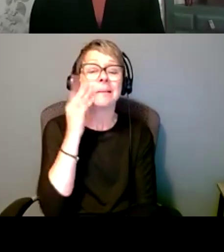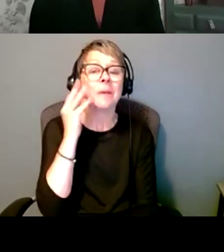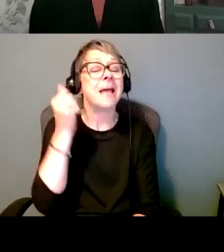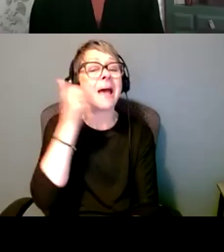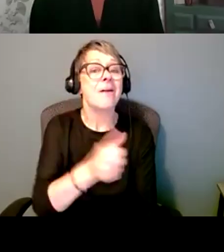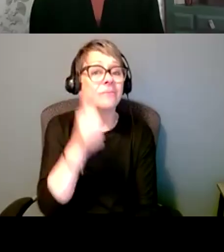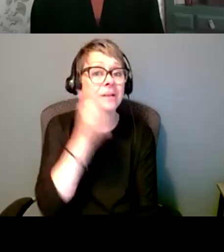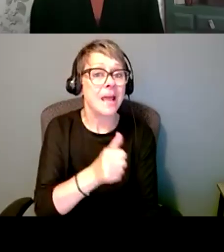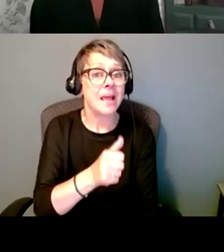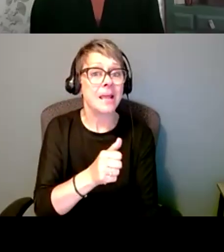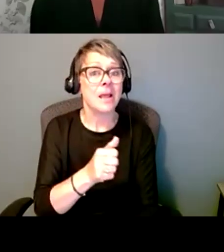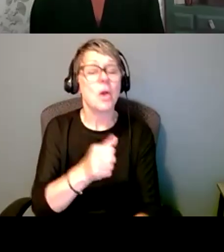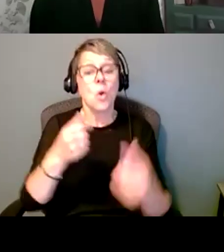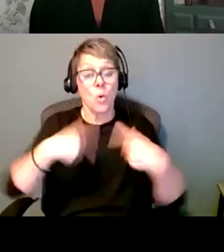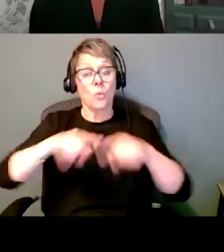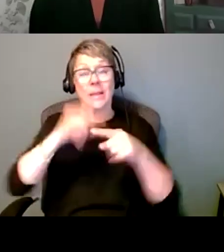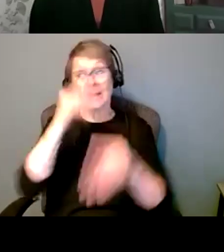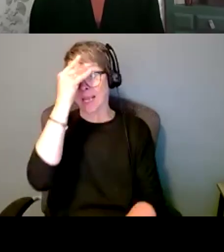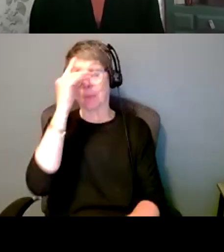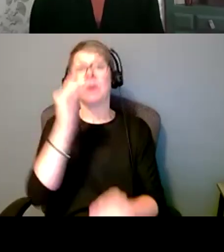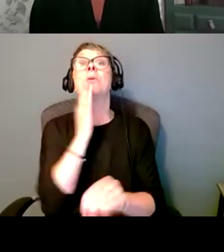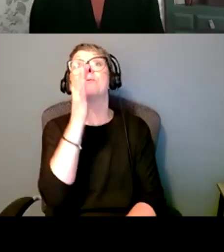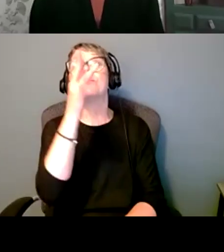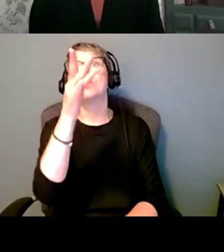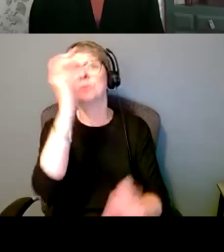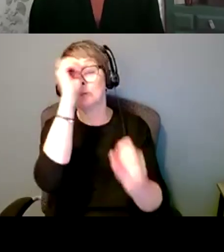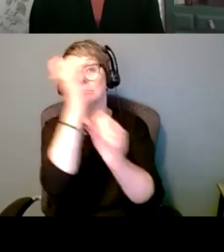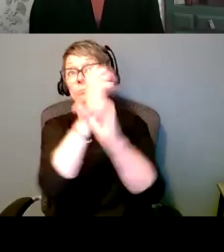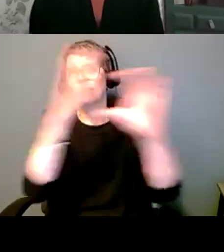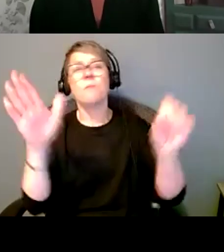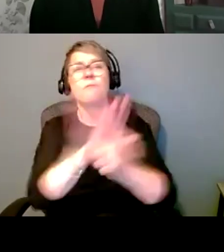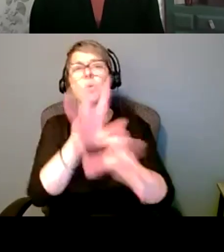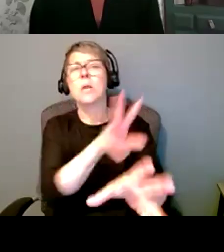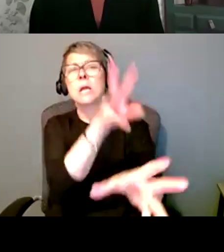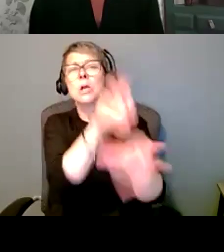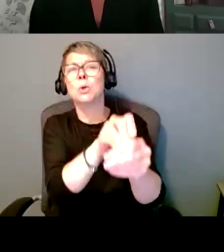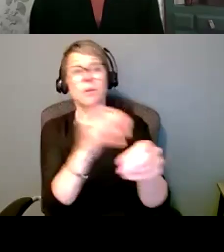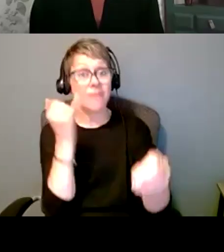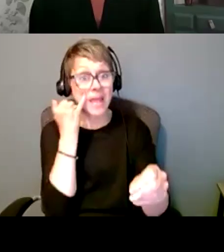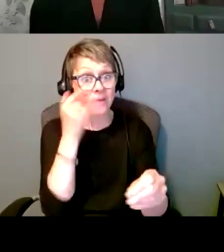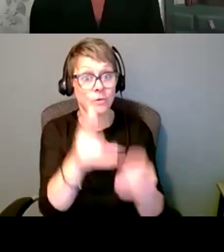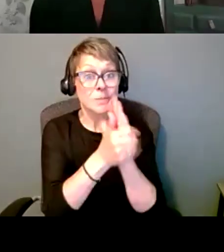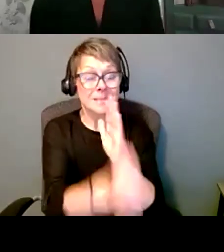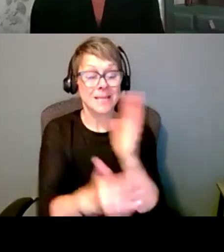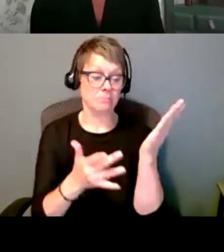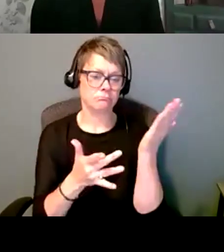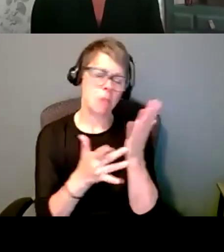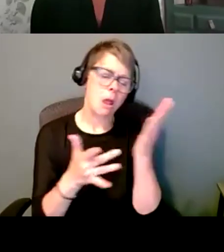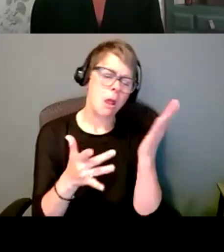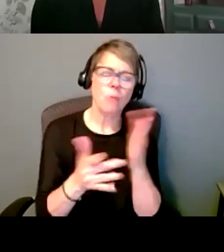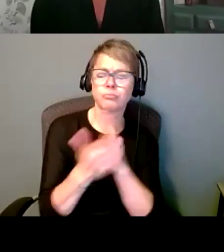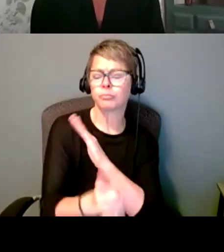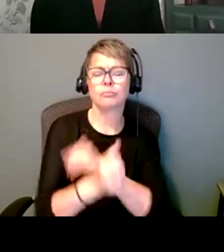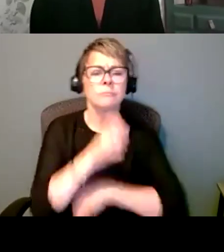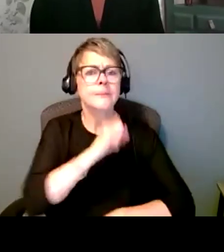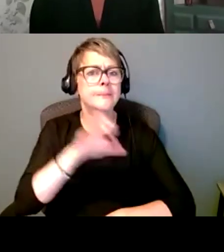future that's an inclusive future. We have to remember that even if you were a very savvy tech senior, as many seniors